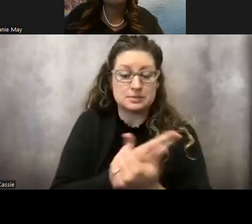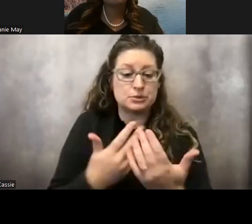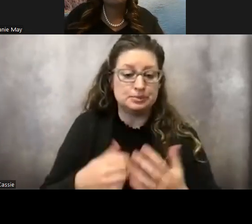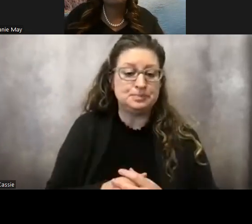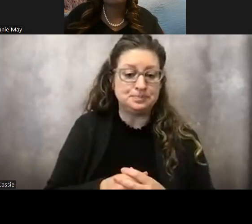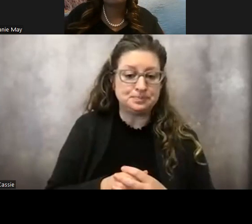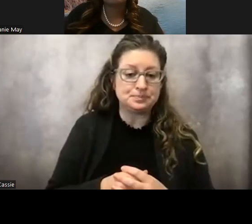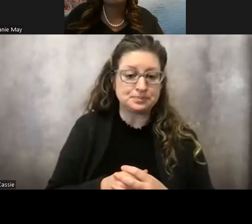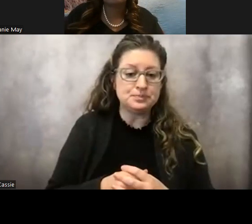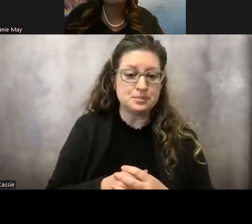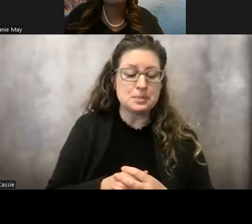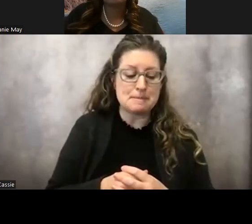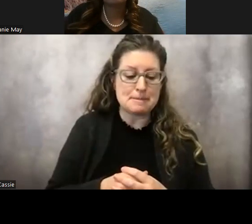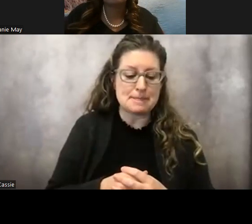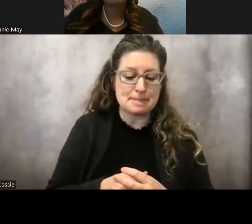point where